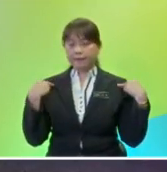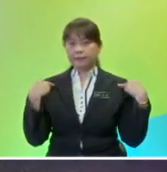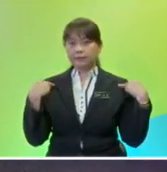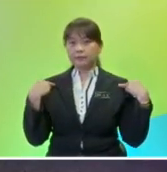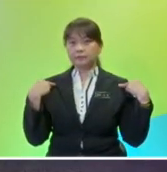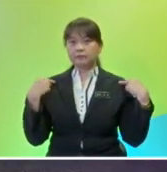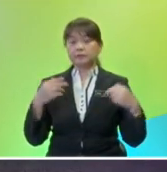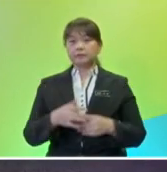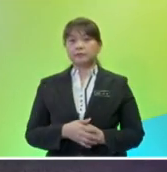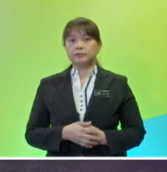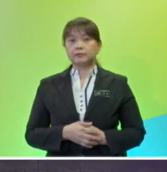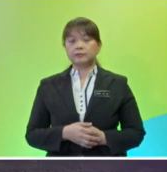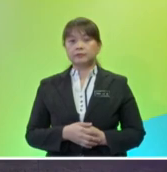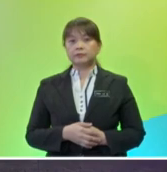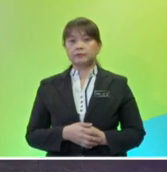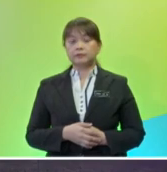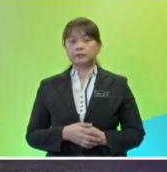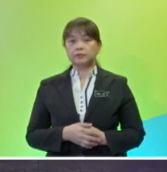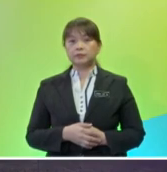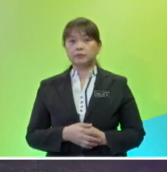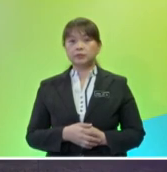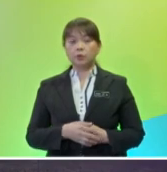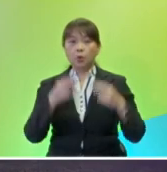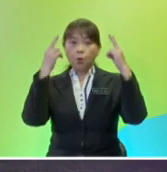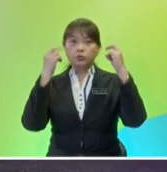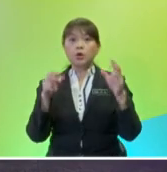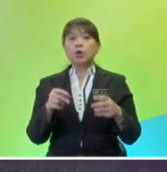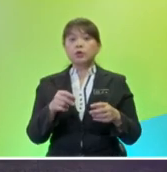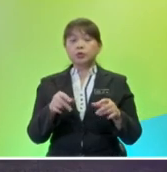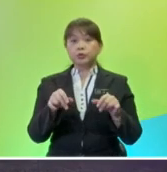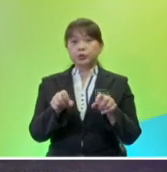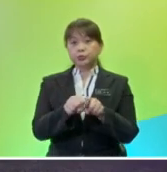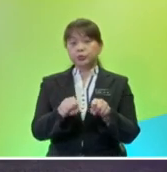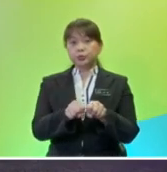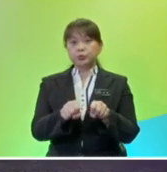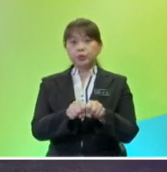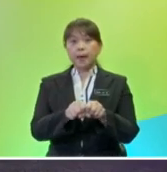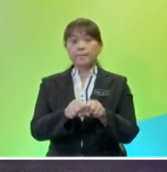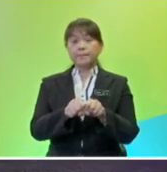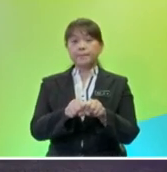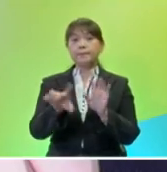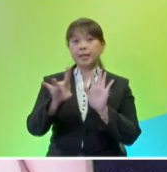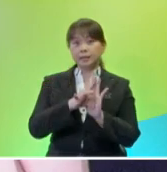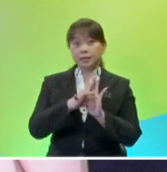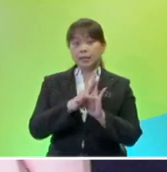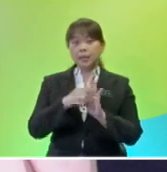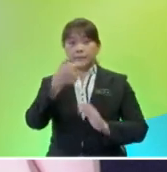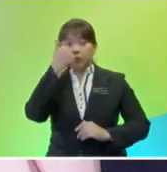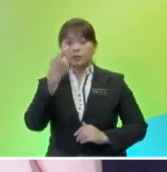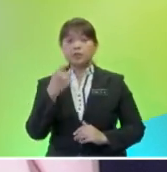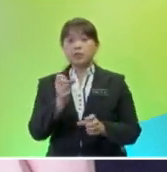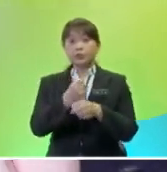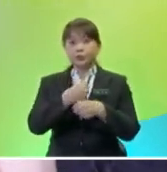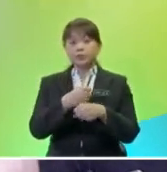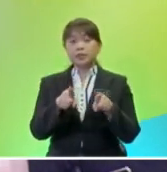horseshoe magnet. Horseshoe, teacher. Horseshoe. Why is it called horseshoe? Because the shape is like the shoe of